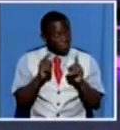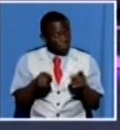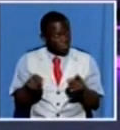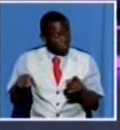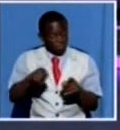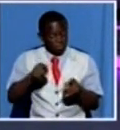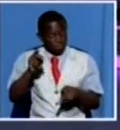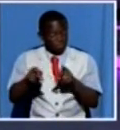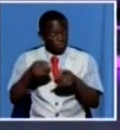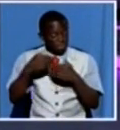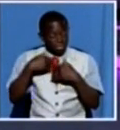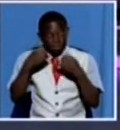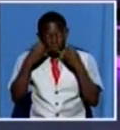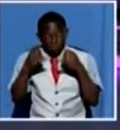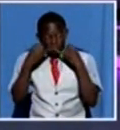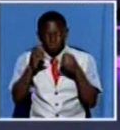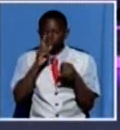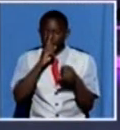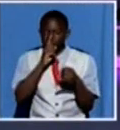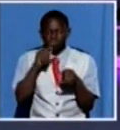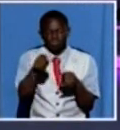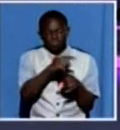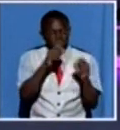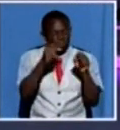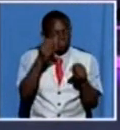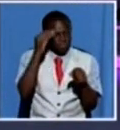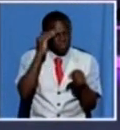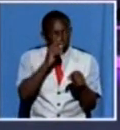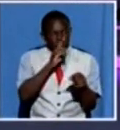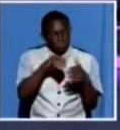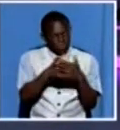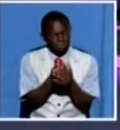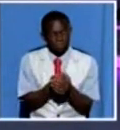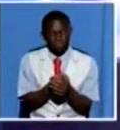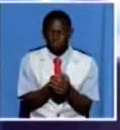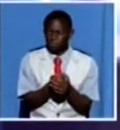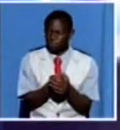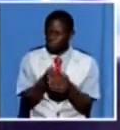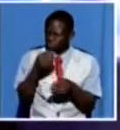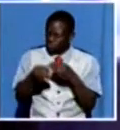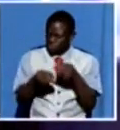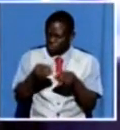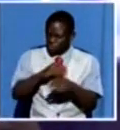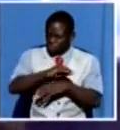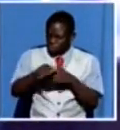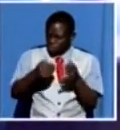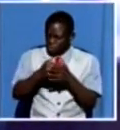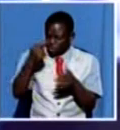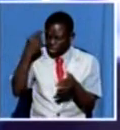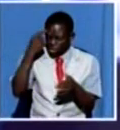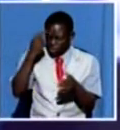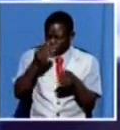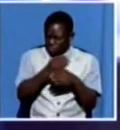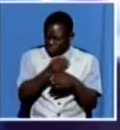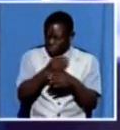proactively? How do you go out? Are you telling me that whatever business government enters in, they are going to announce that we do